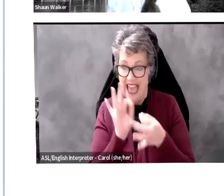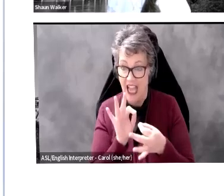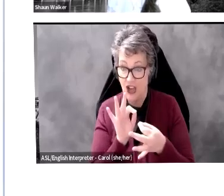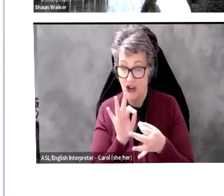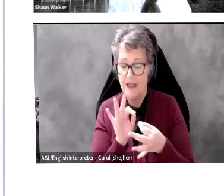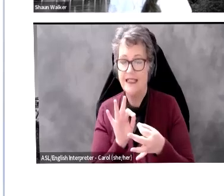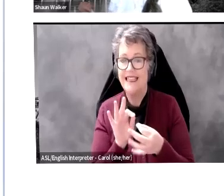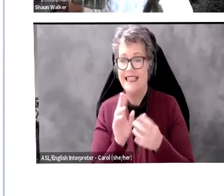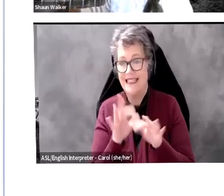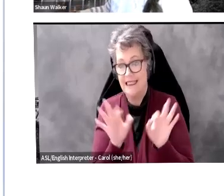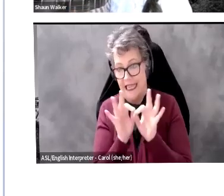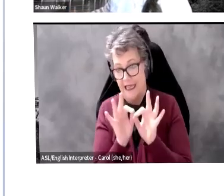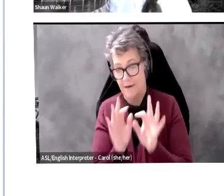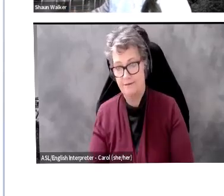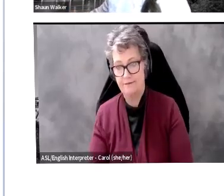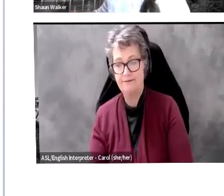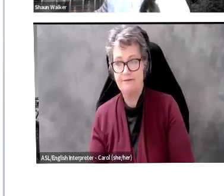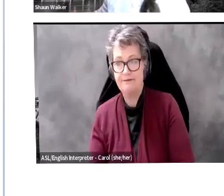is key.